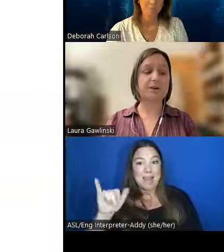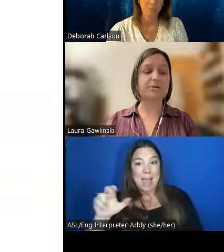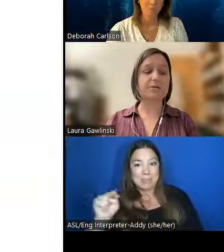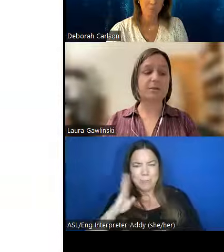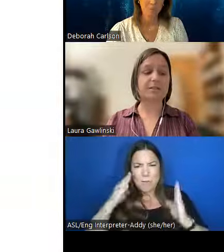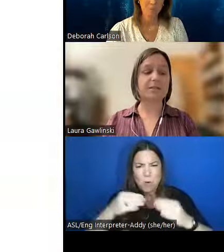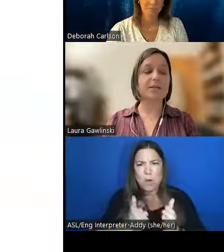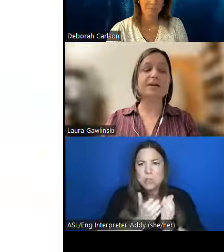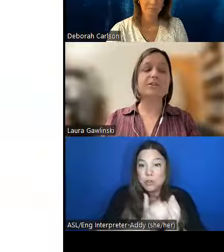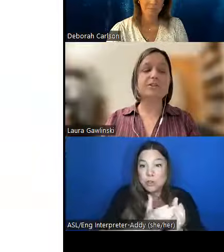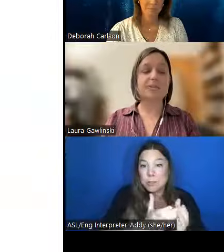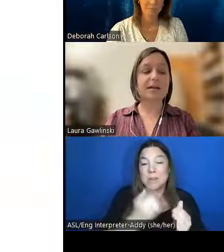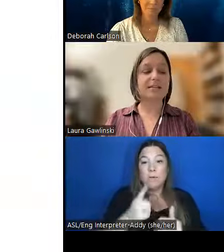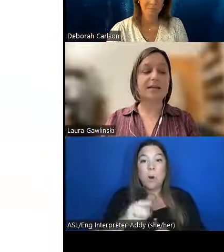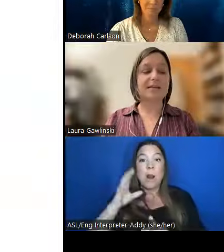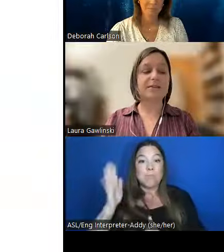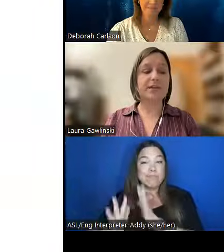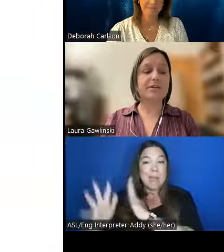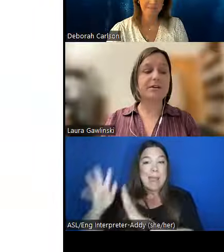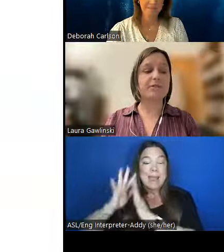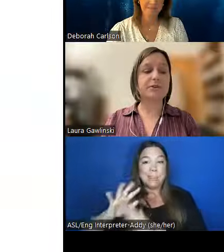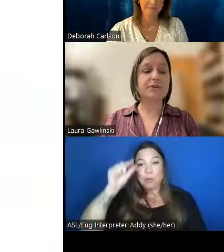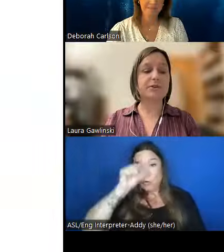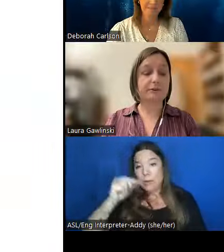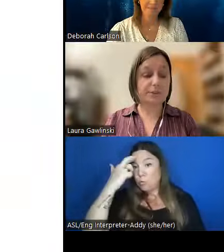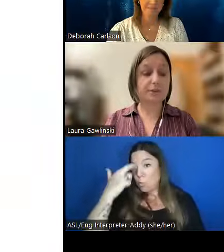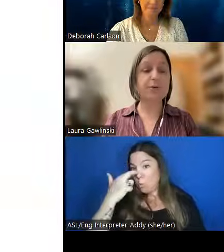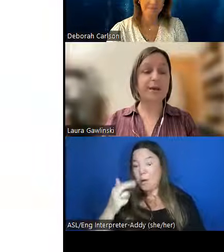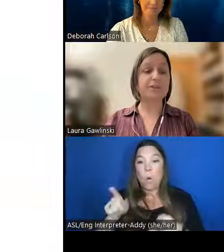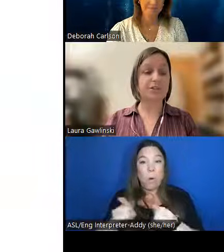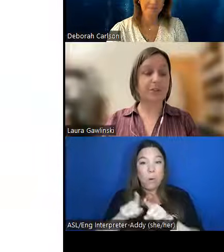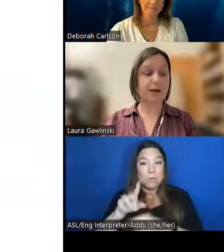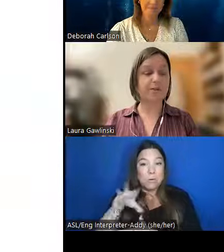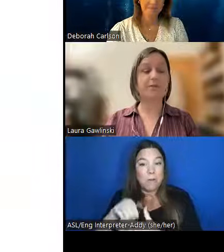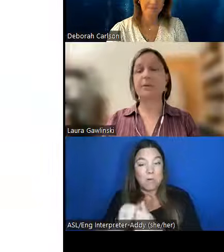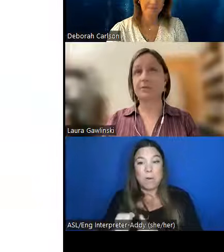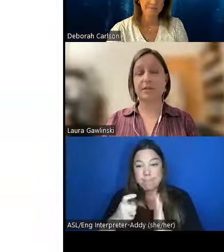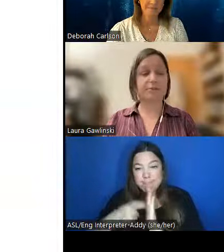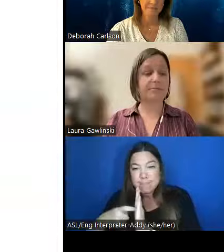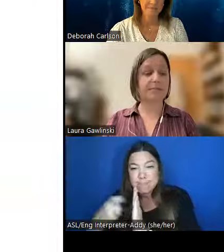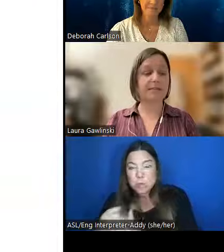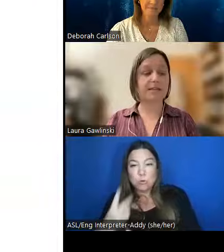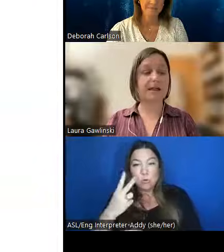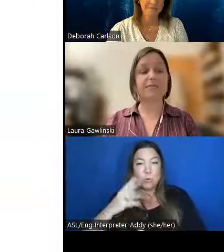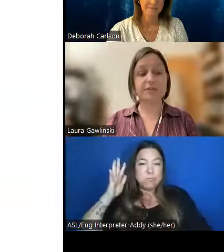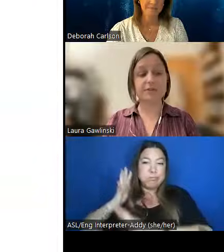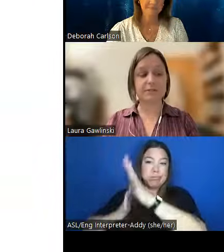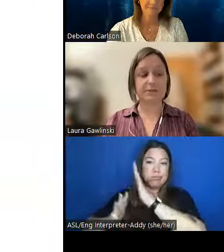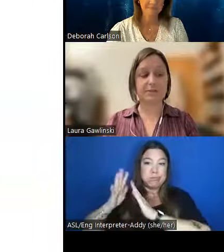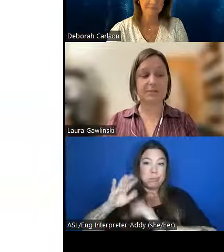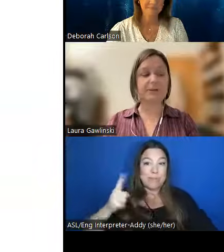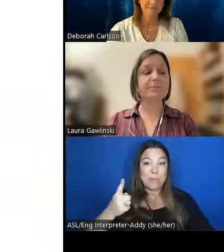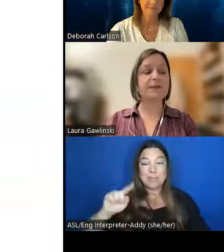ancient Greeks and Romans. She has directed the excavation of two ancient shipwrecks, 5th century BC and 1st